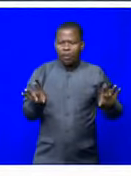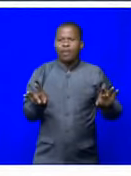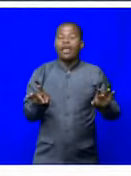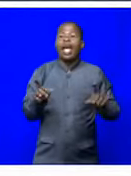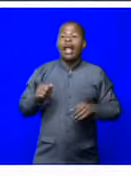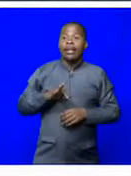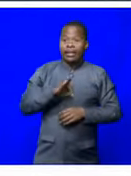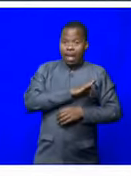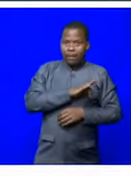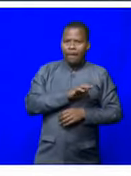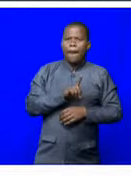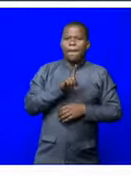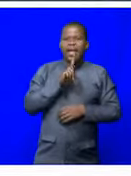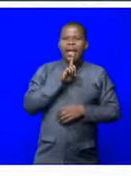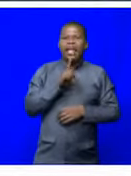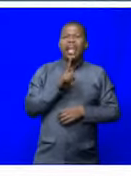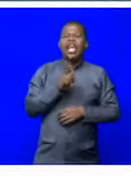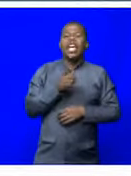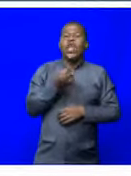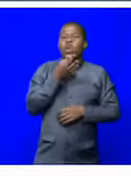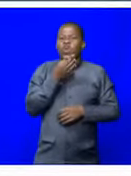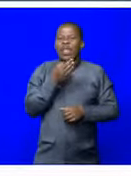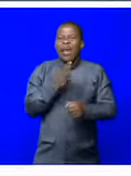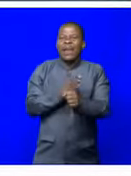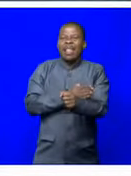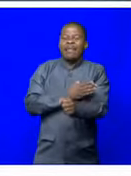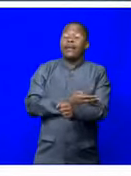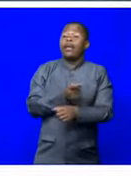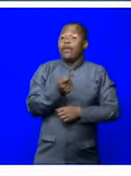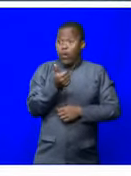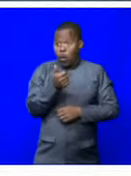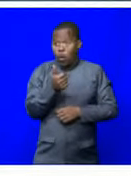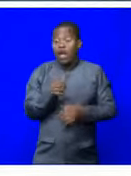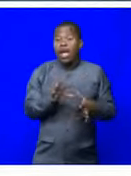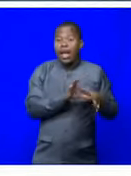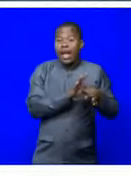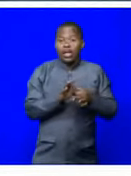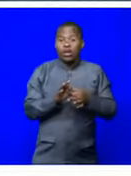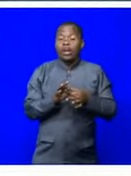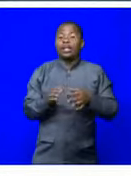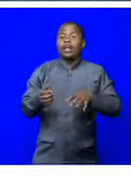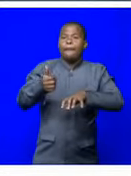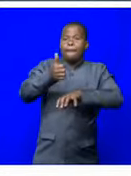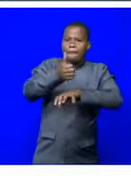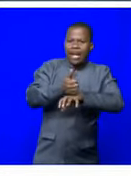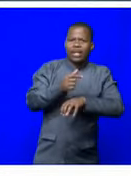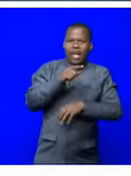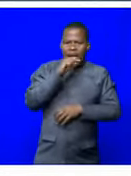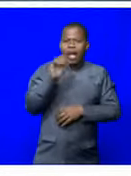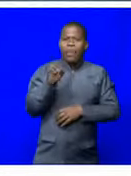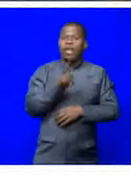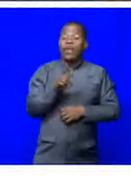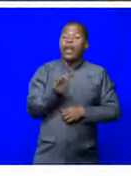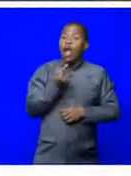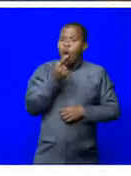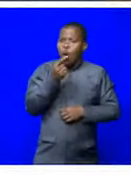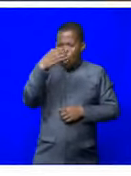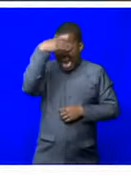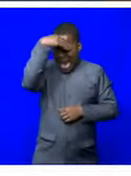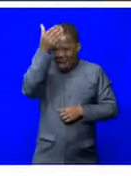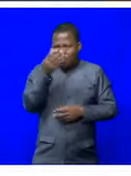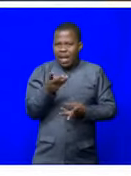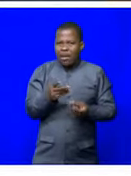Dlamini uthi lincane kakhulu liphakelo labalithola kuhulumende njengobe ulinganiswe ku